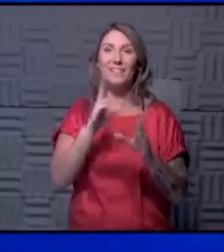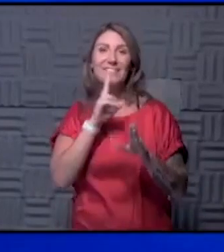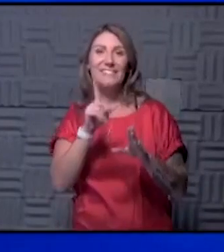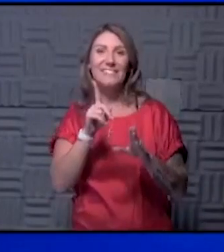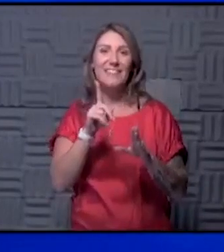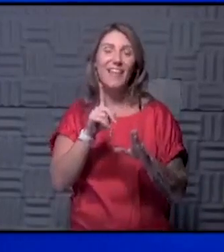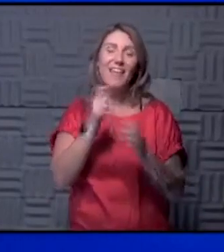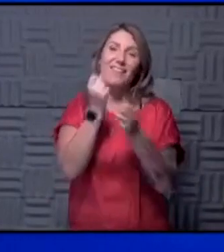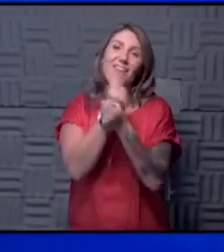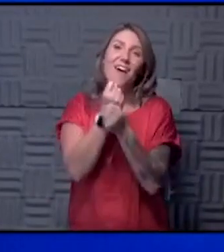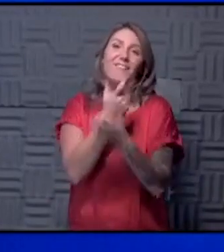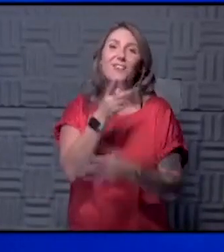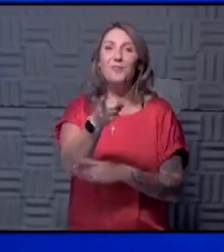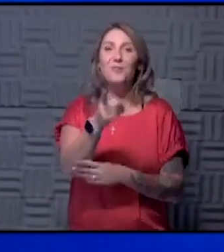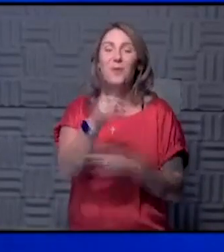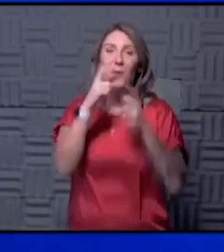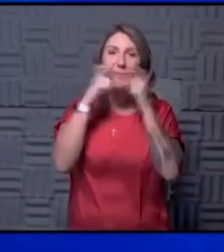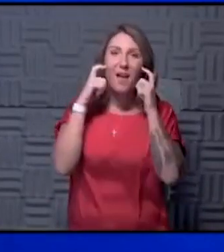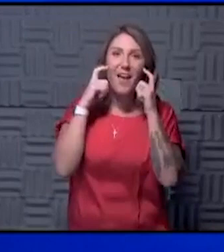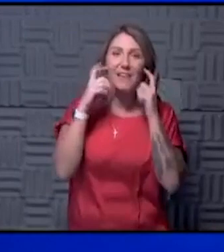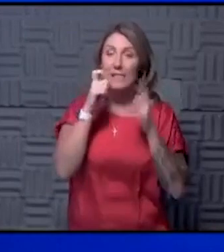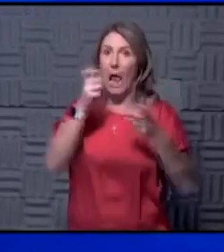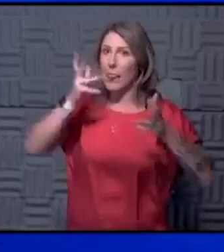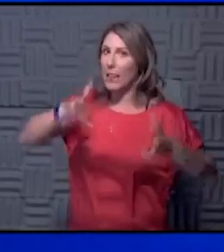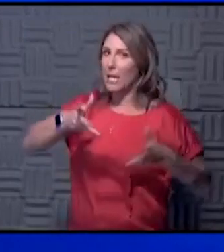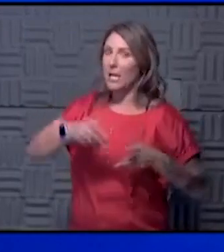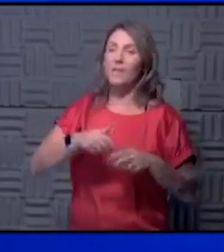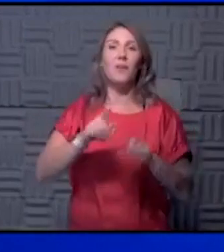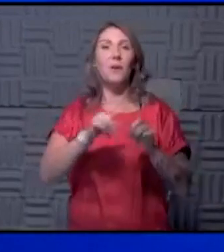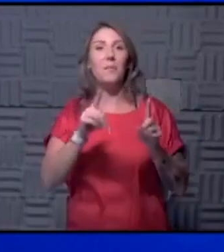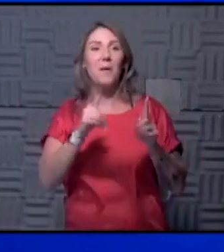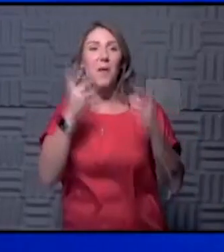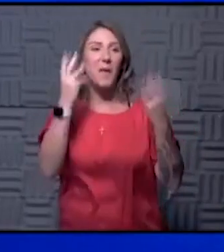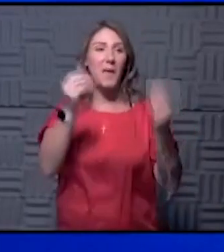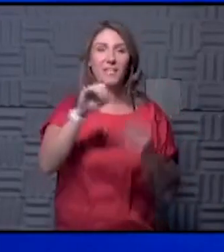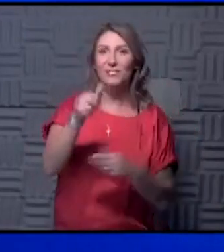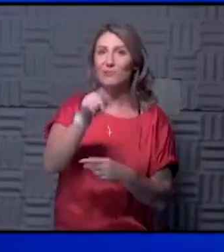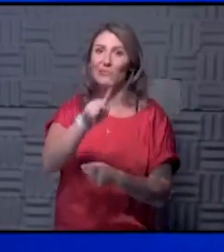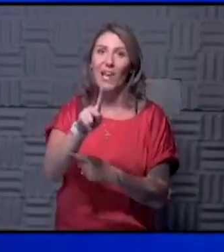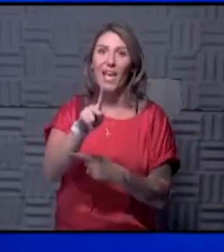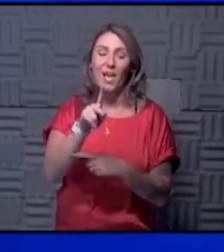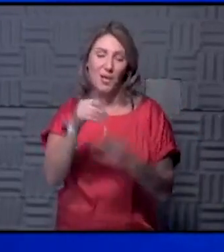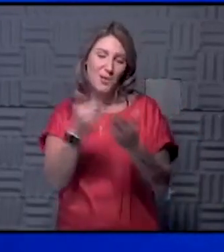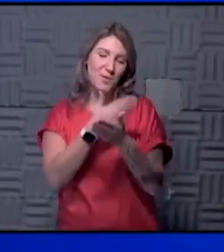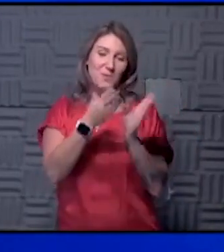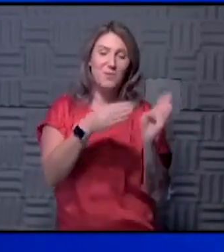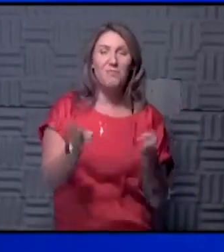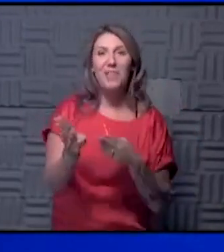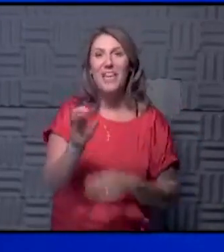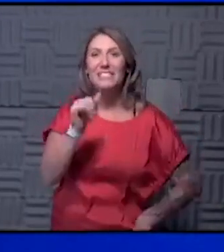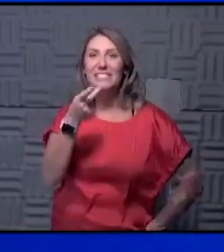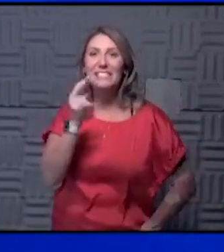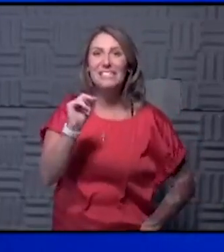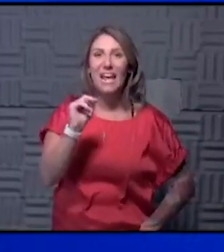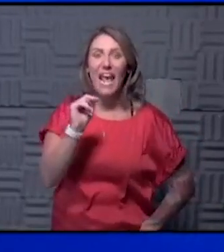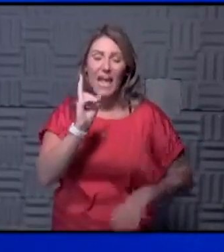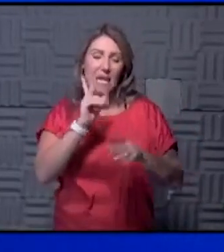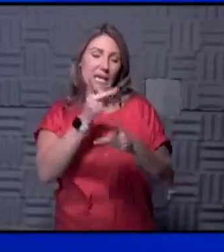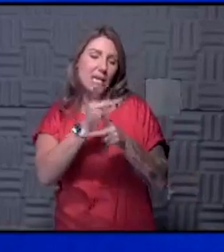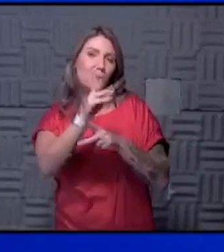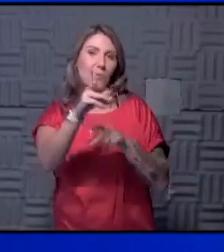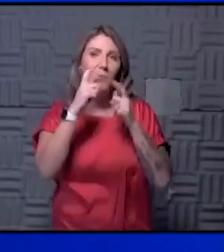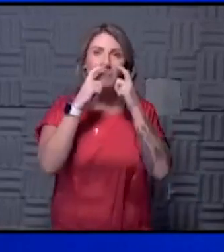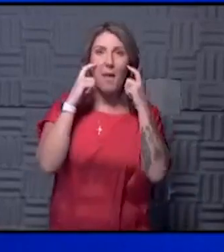mask. 50 ways to love your mask. And go out the back, Jack. Make a new plan, Stan. Keep your new mask on. Just making sure